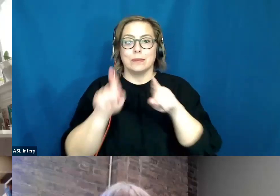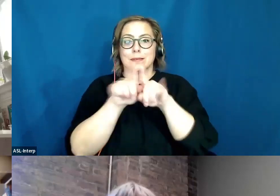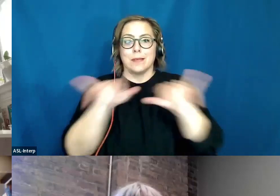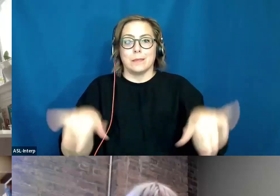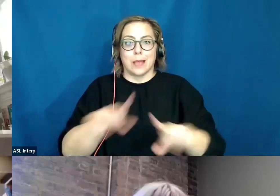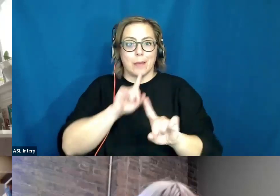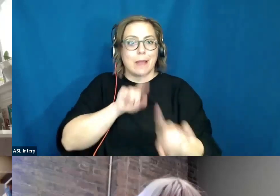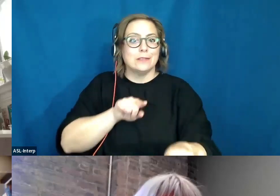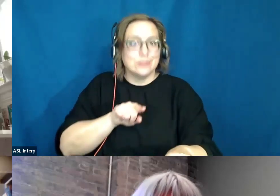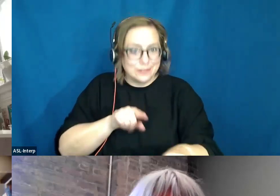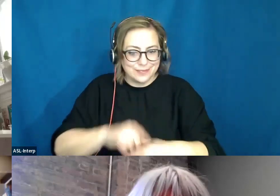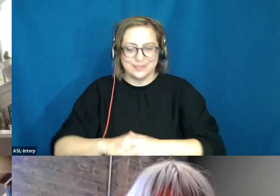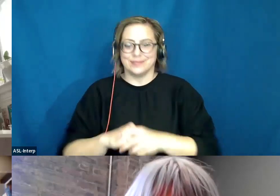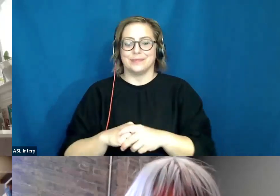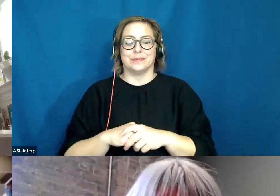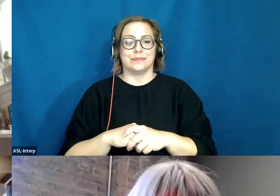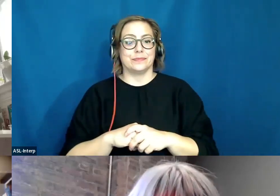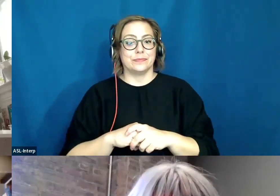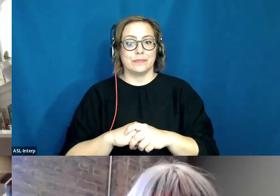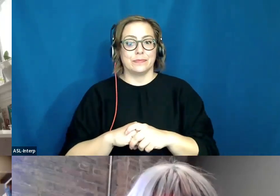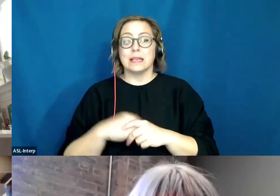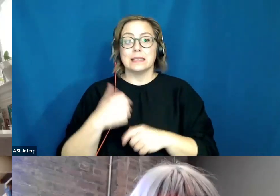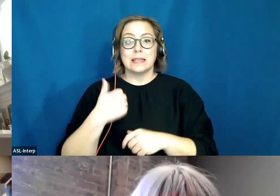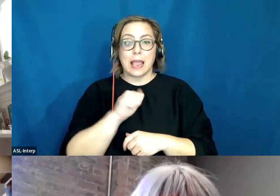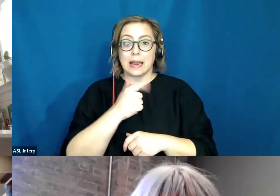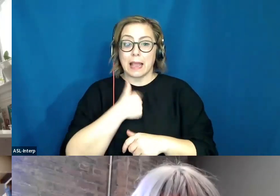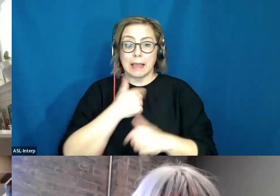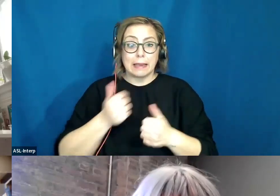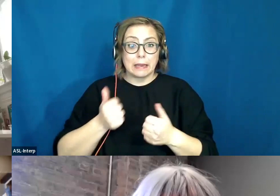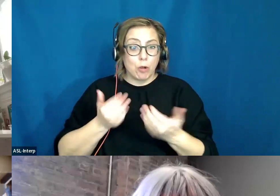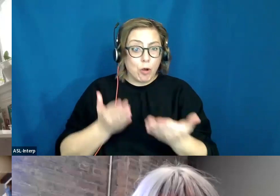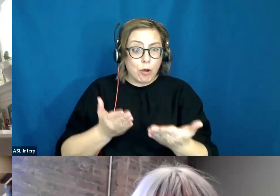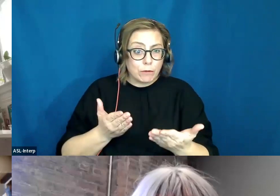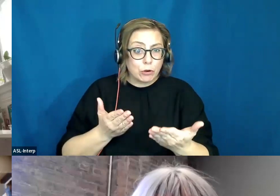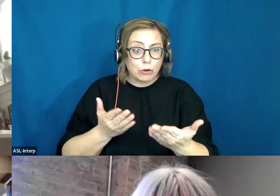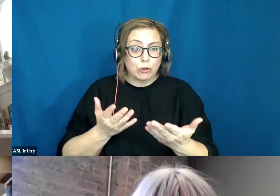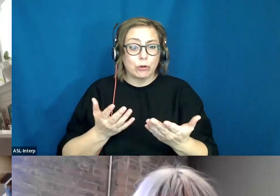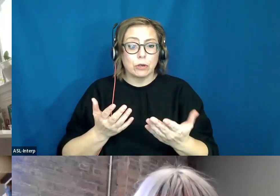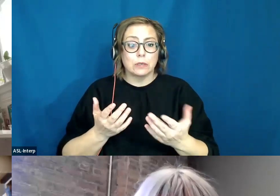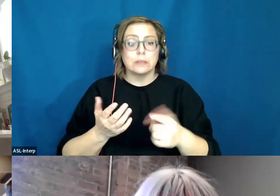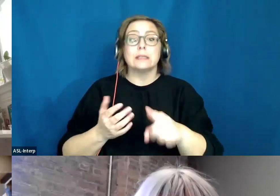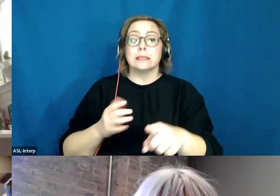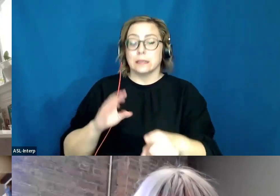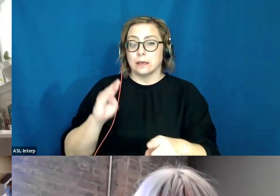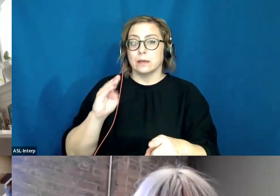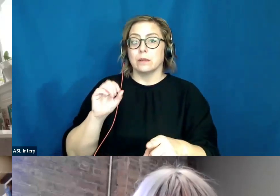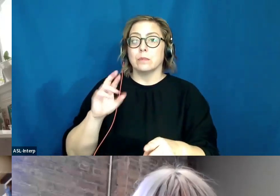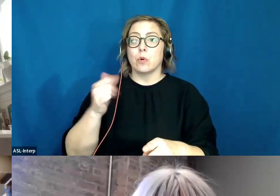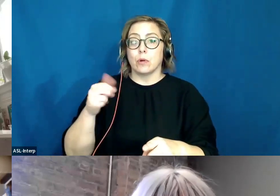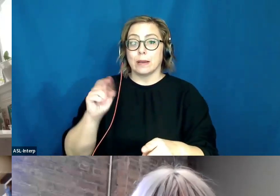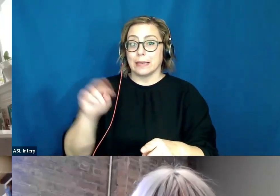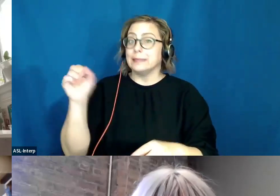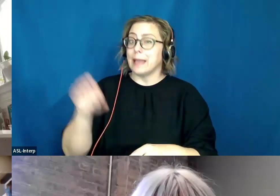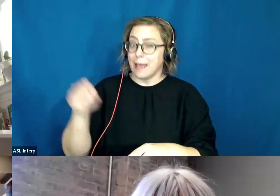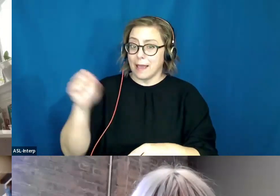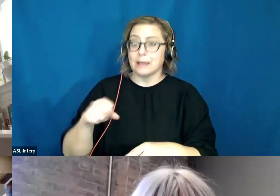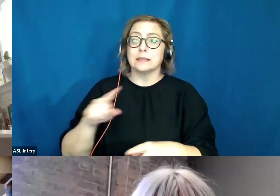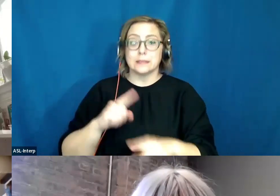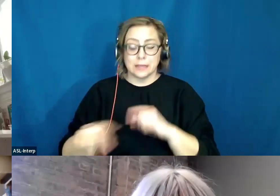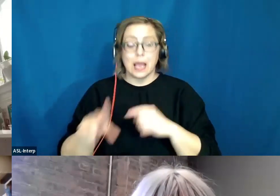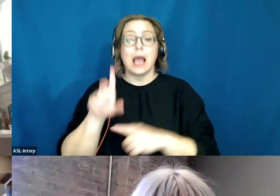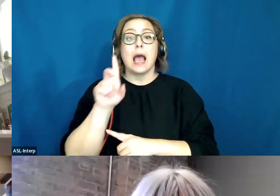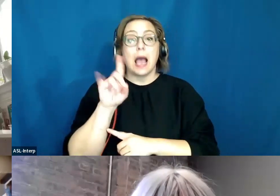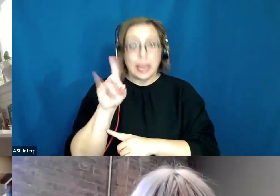that I can offer that you haven't heard yet? Yeah, definitely. So I actually did